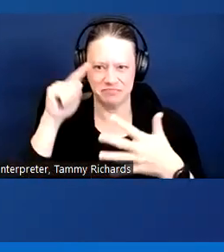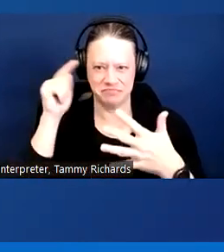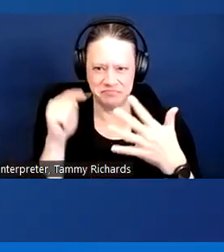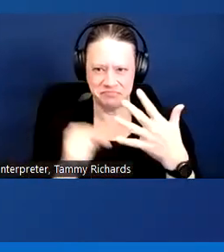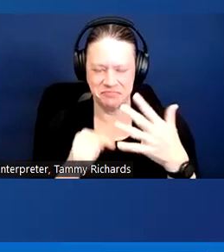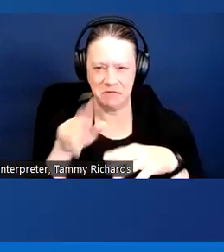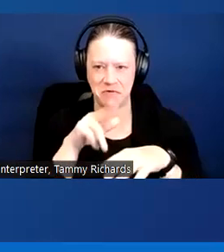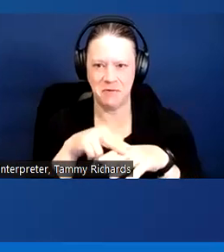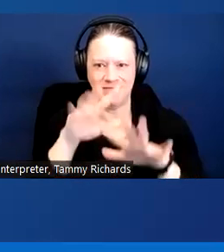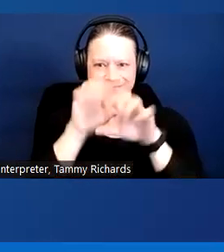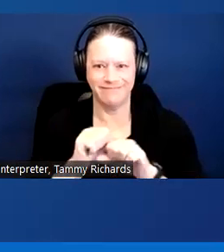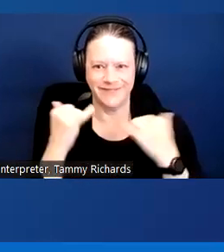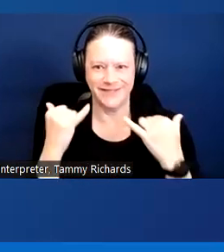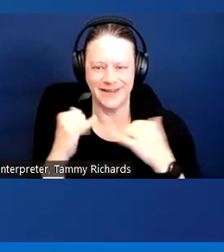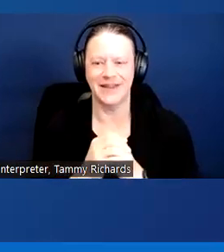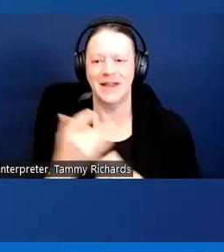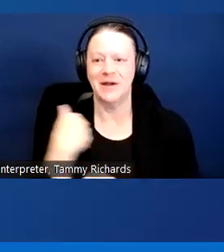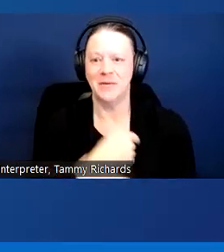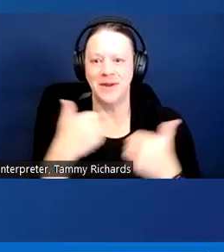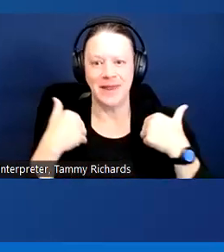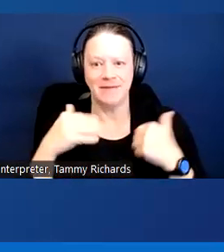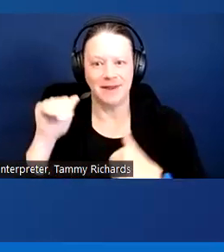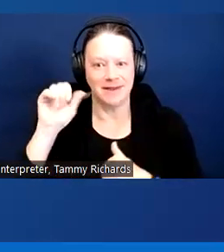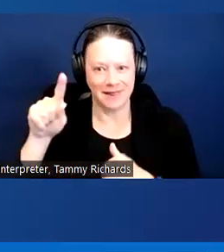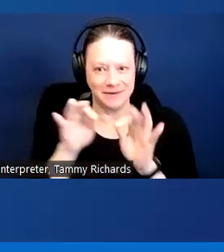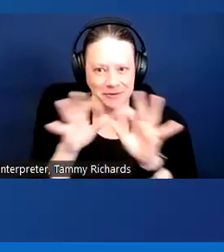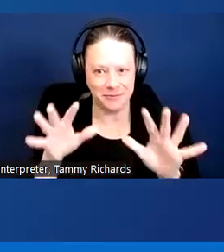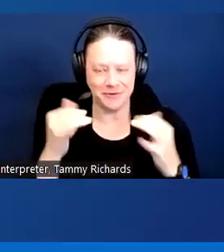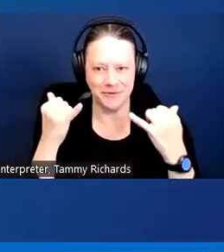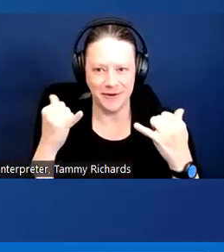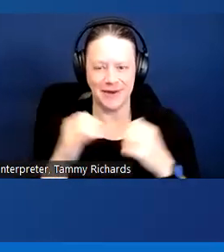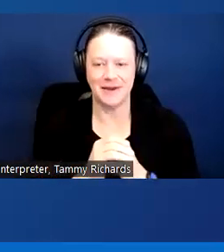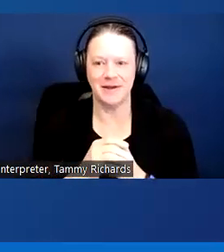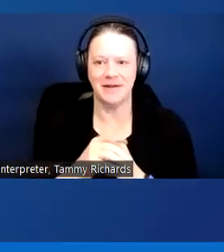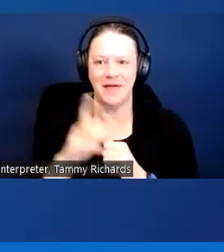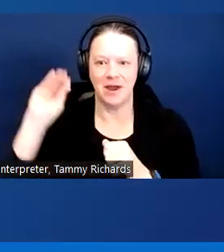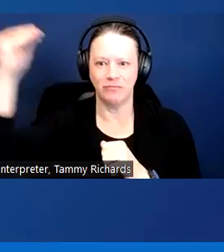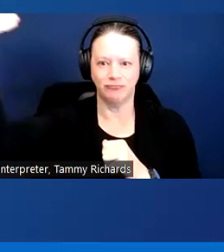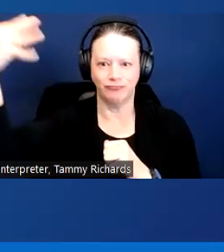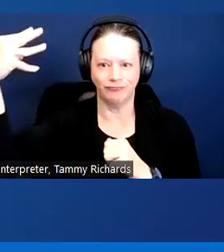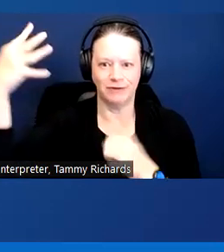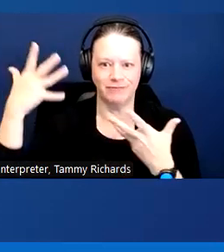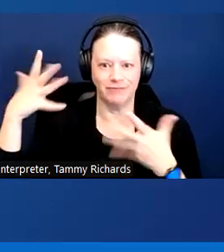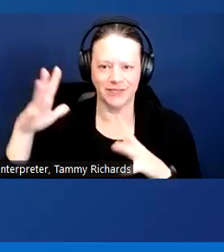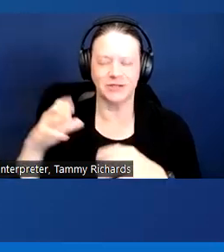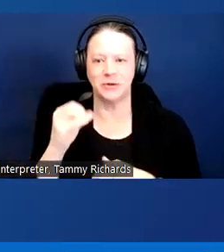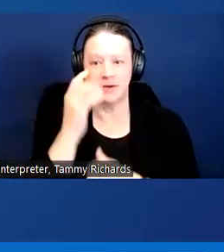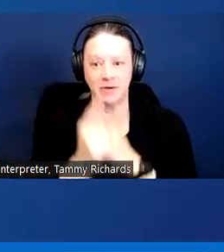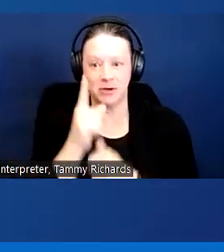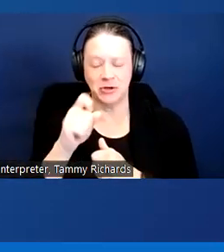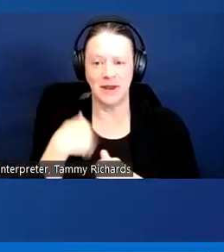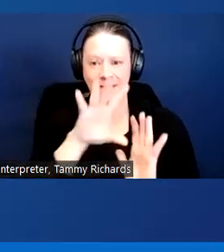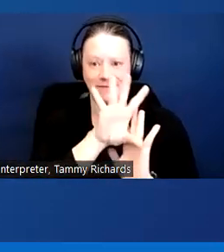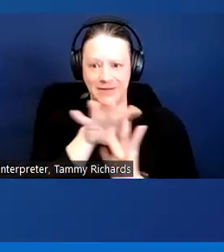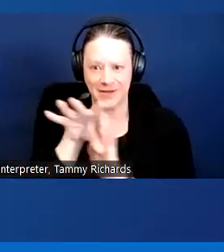As you can tell, we have an ASL interpreter today. They are spotlighted, so everyone should have their video feed.